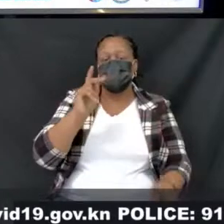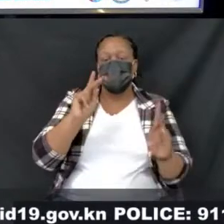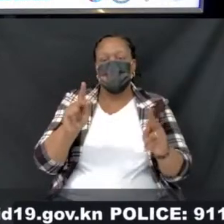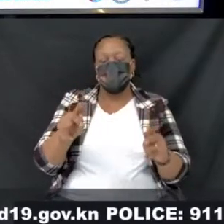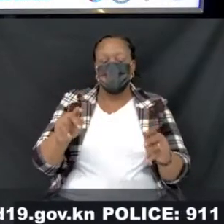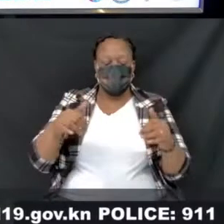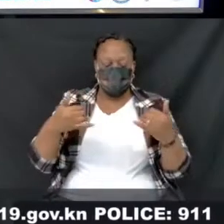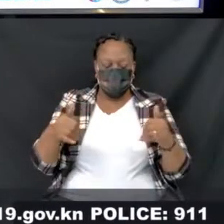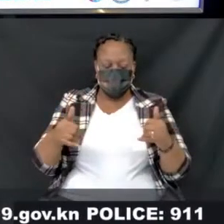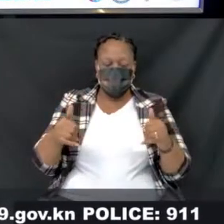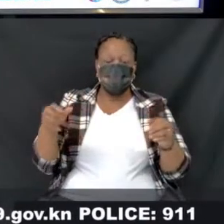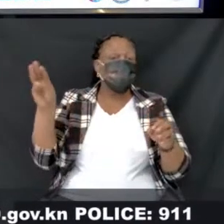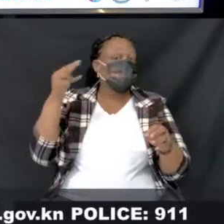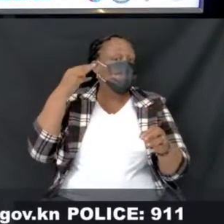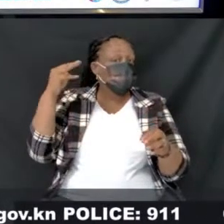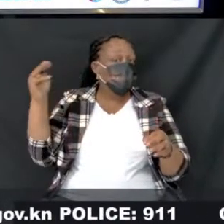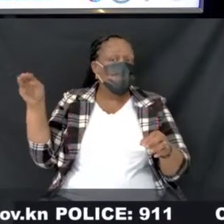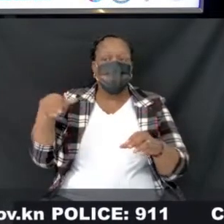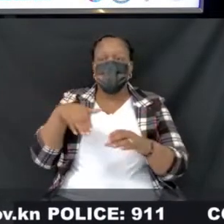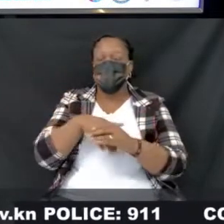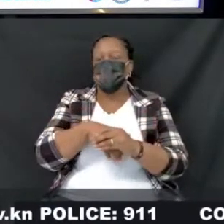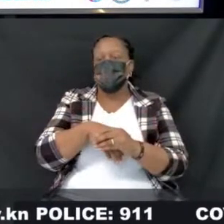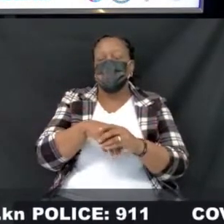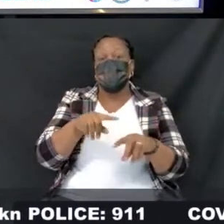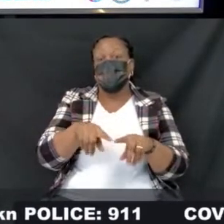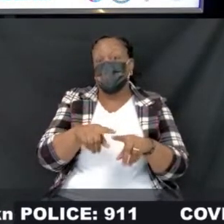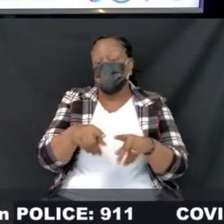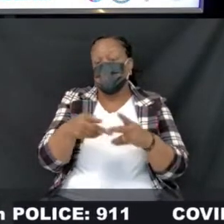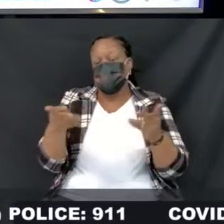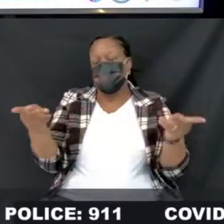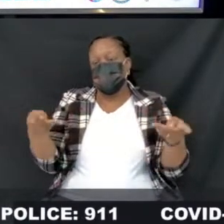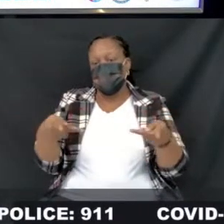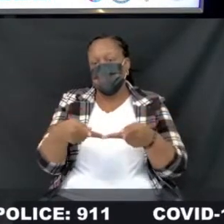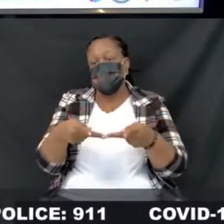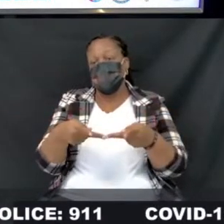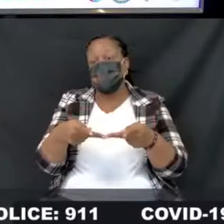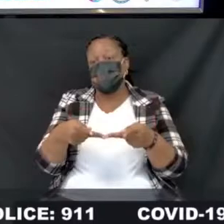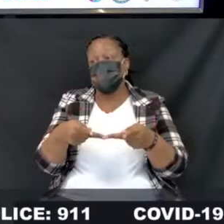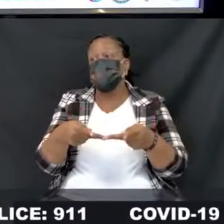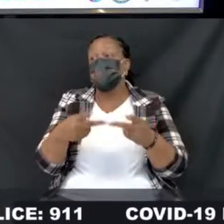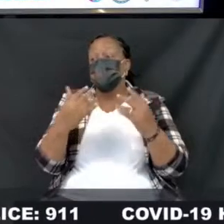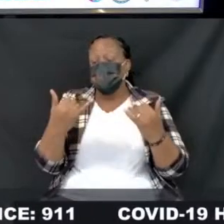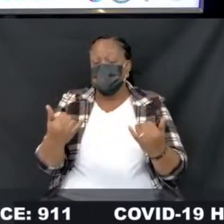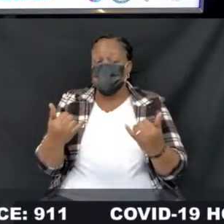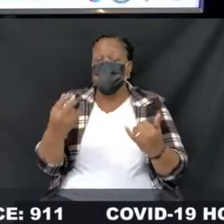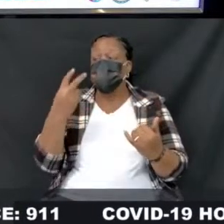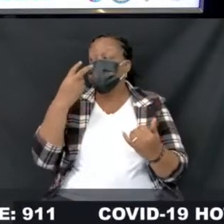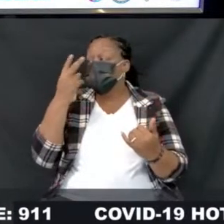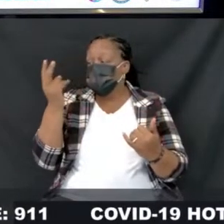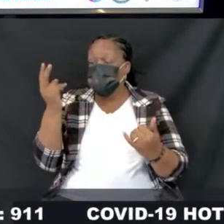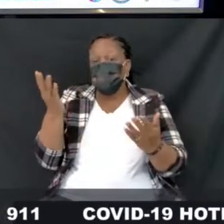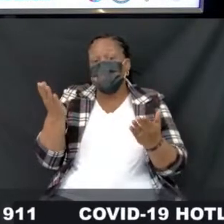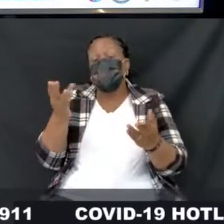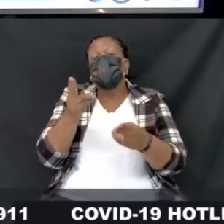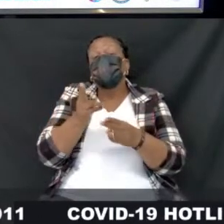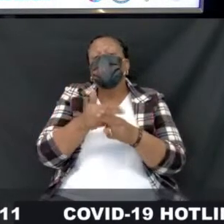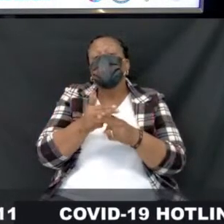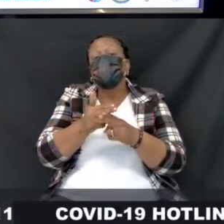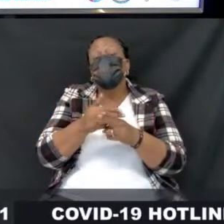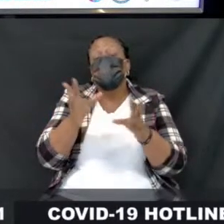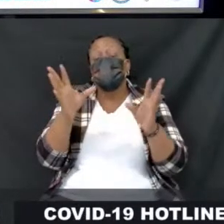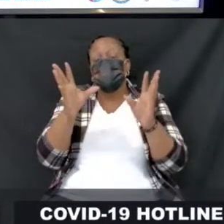we continue to have control over this outbreak. And we are hopeful that we can meet and engage and